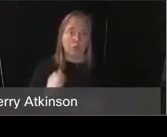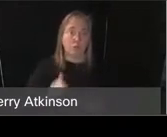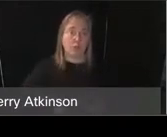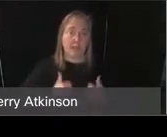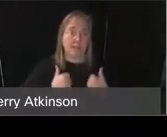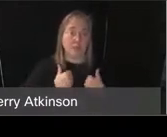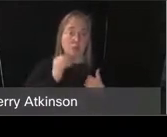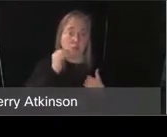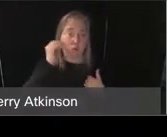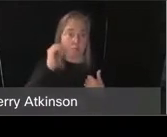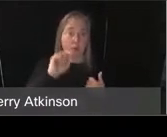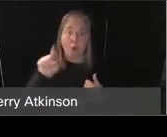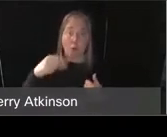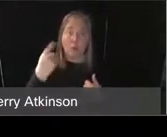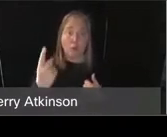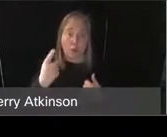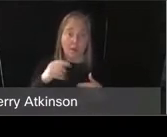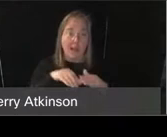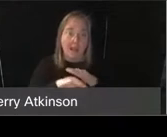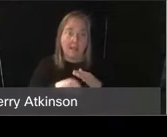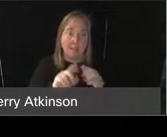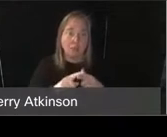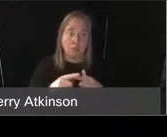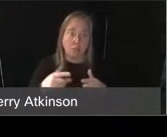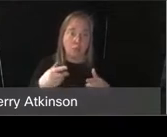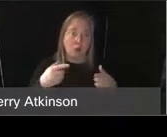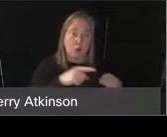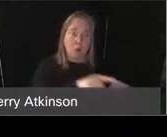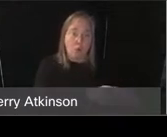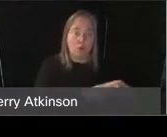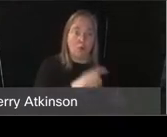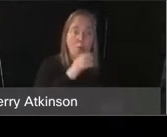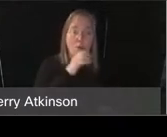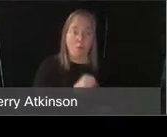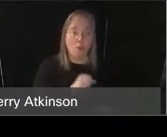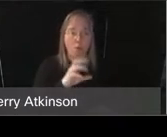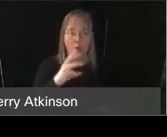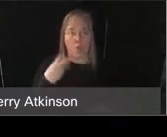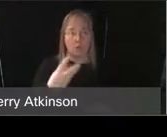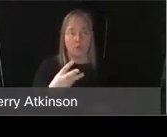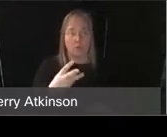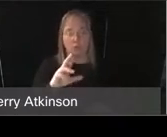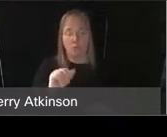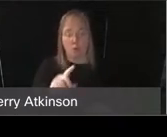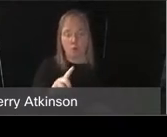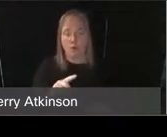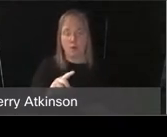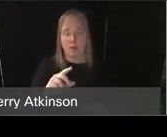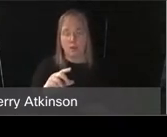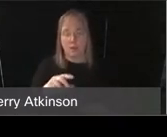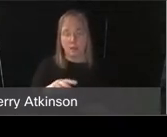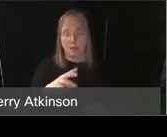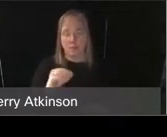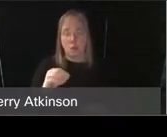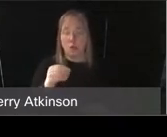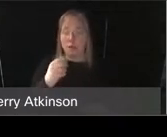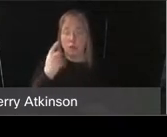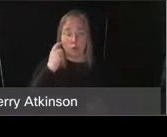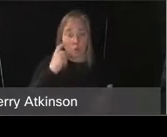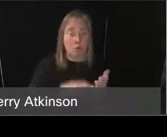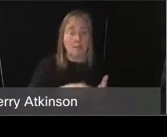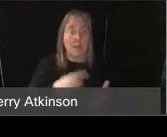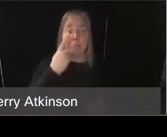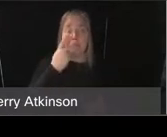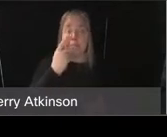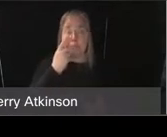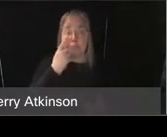to come onto Old Washington Road. It's a significant network within the community where the pink lines or the purple lines